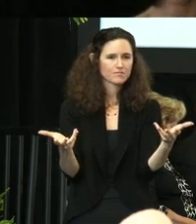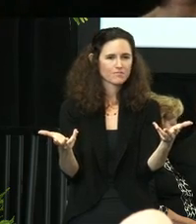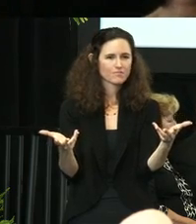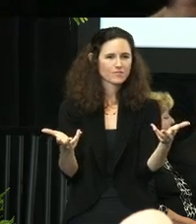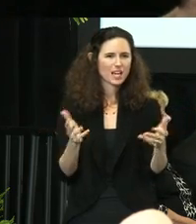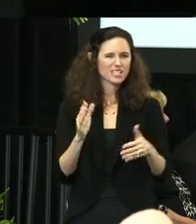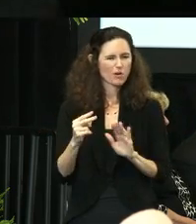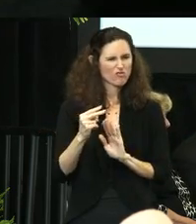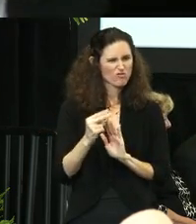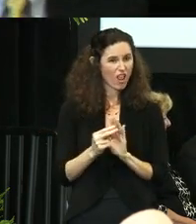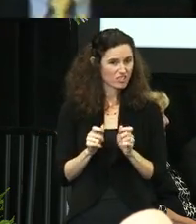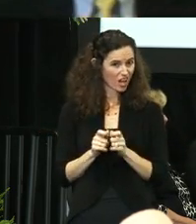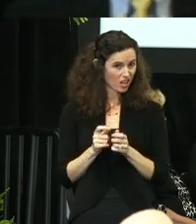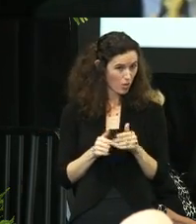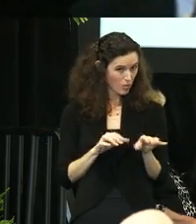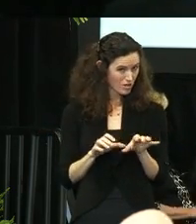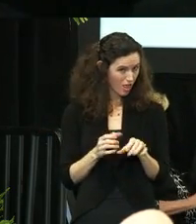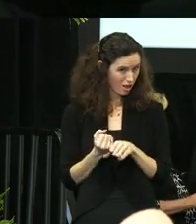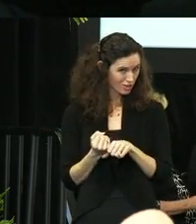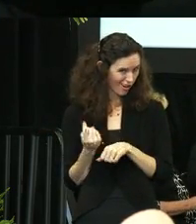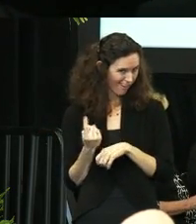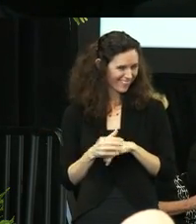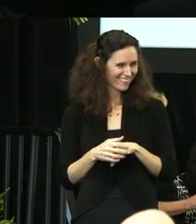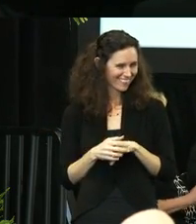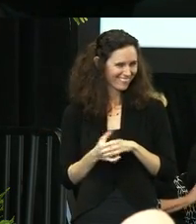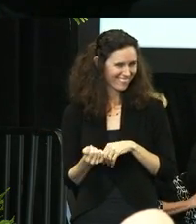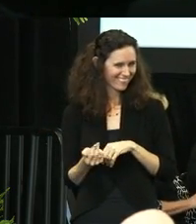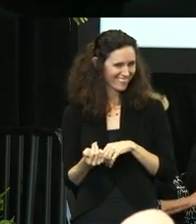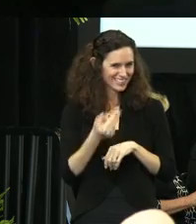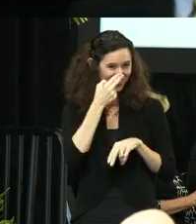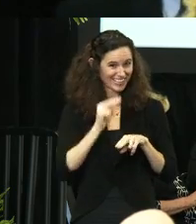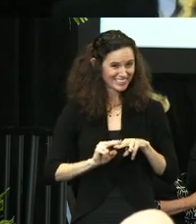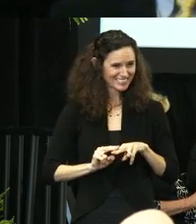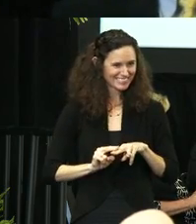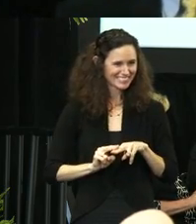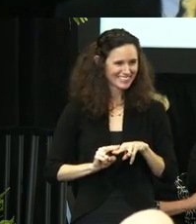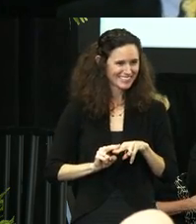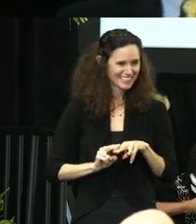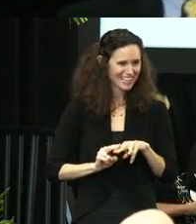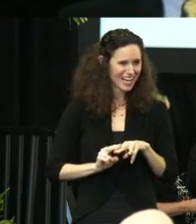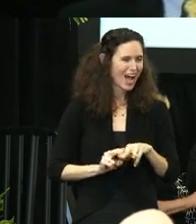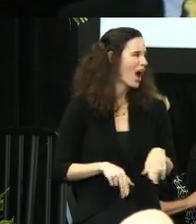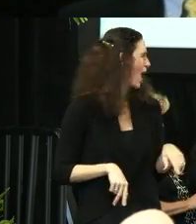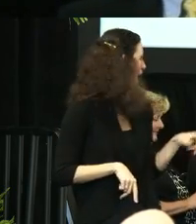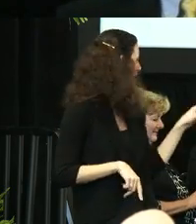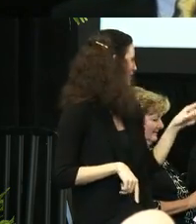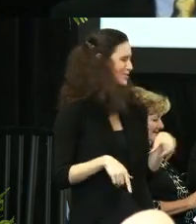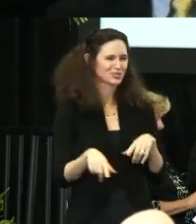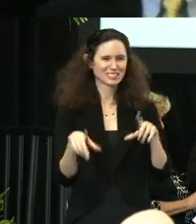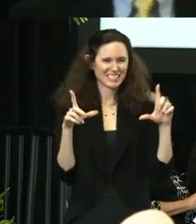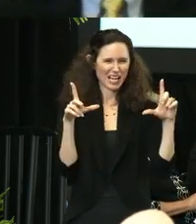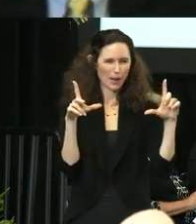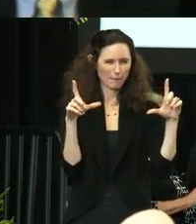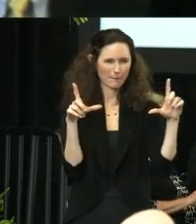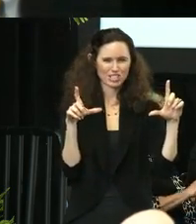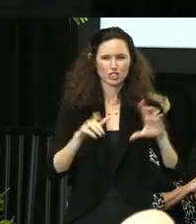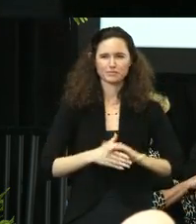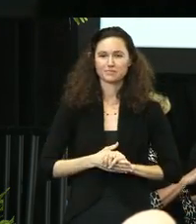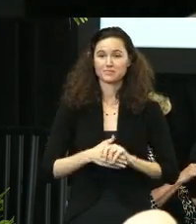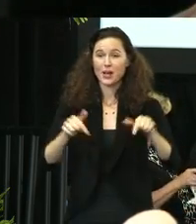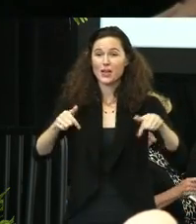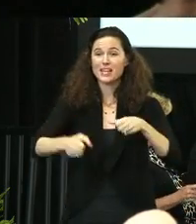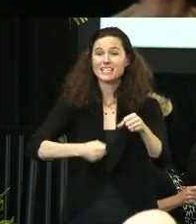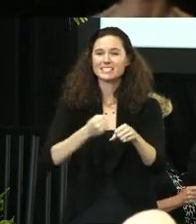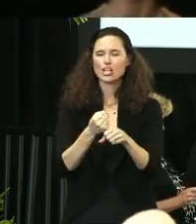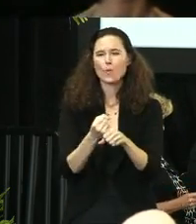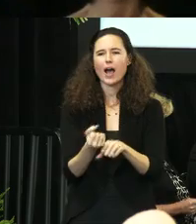last year, because it's fun. So this year, or last year, our